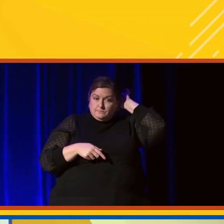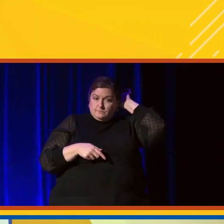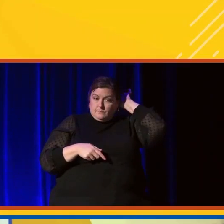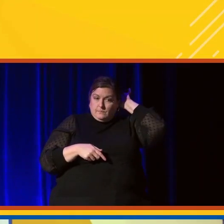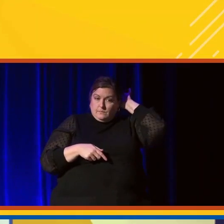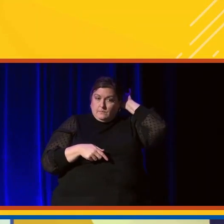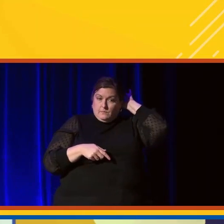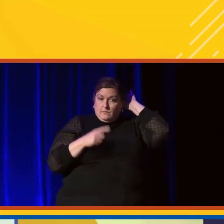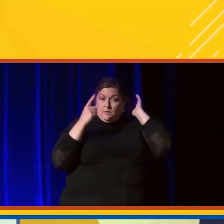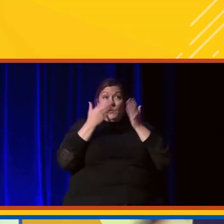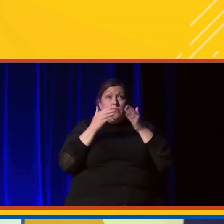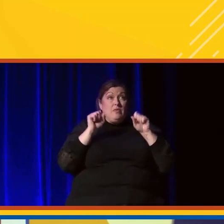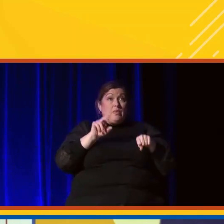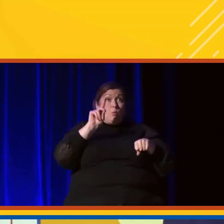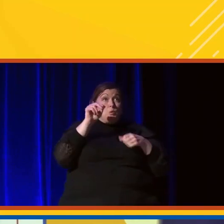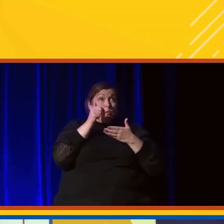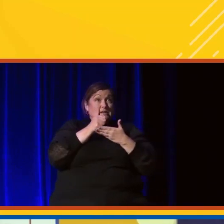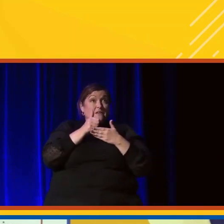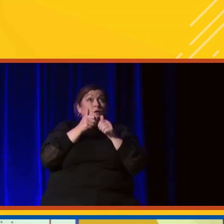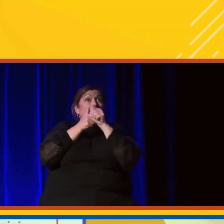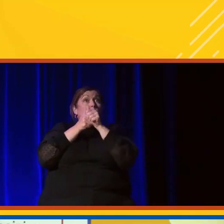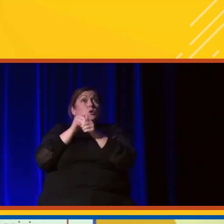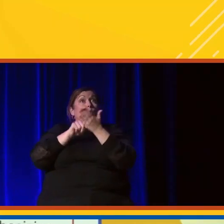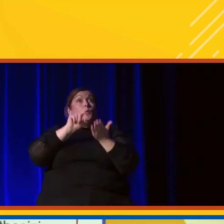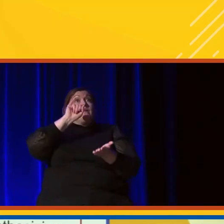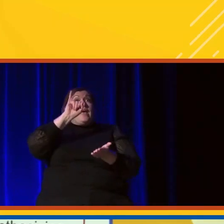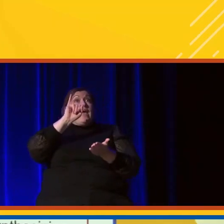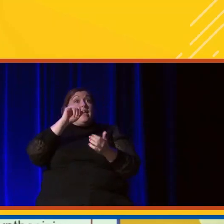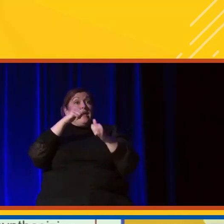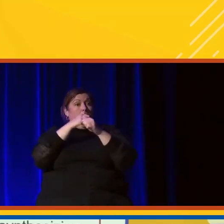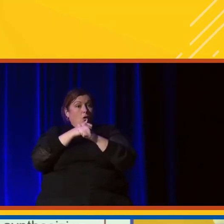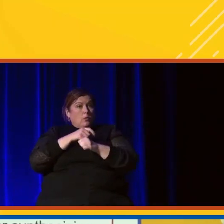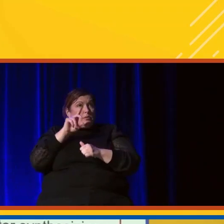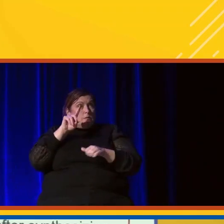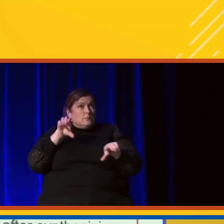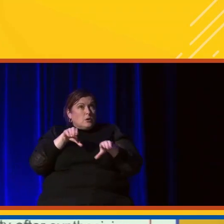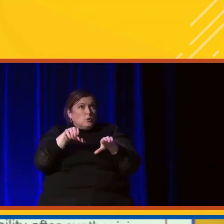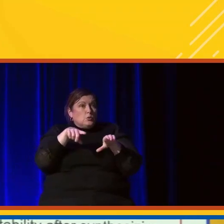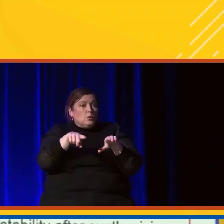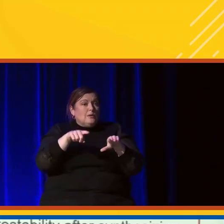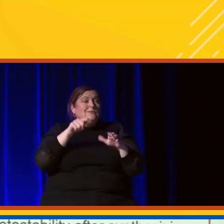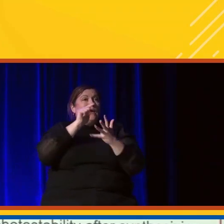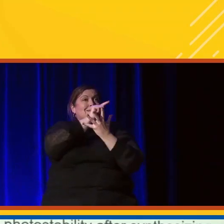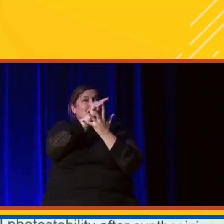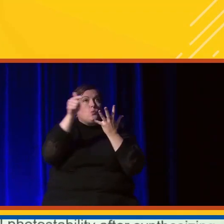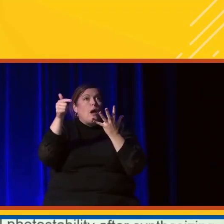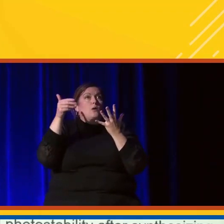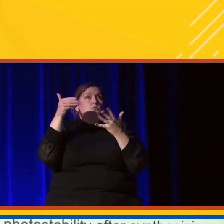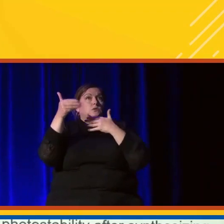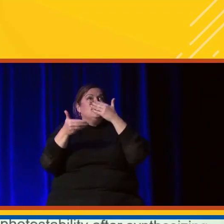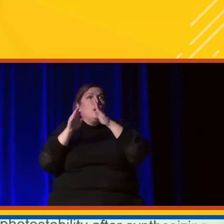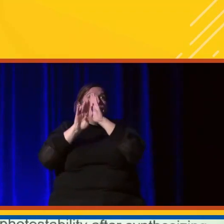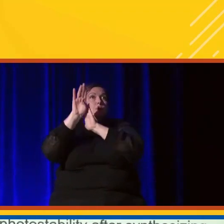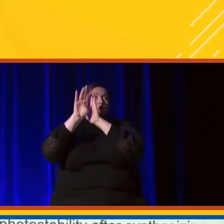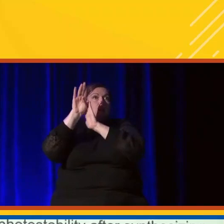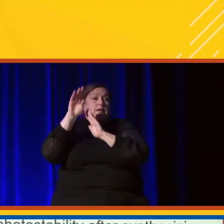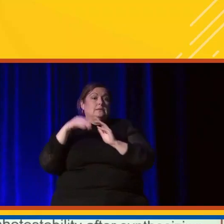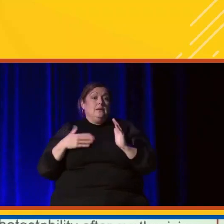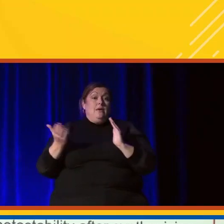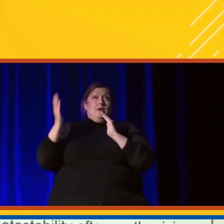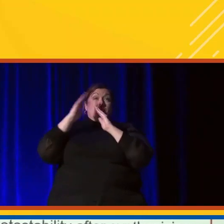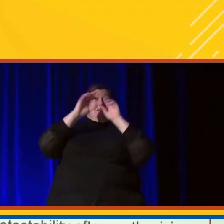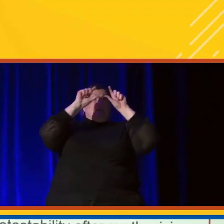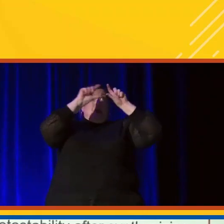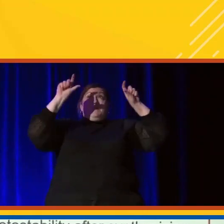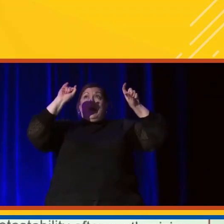One thing that we can do that's really helpful is we can track what our AI algorithms are doing as the rounds progress. So on the top here are just a bunch of things